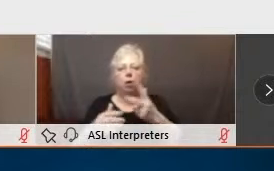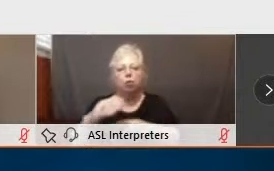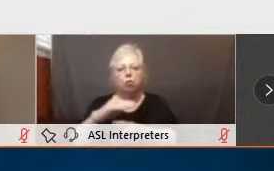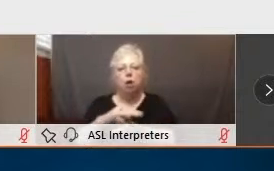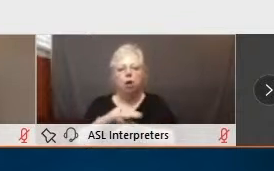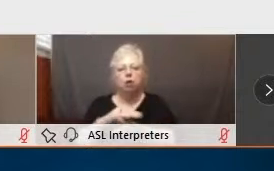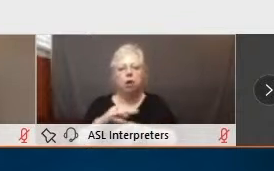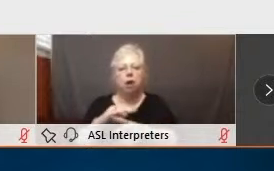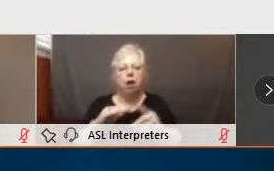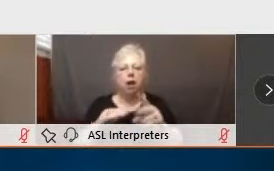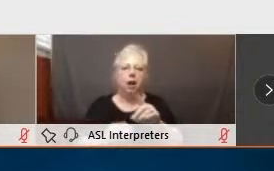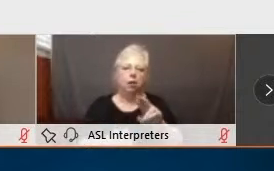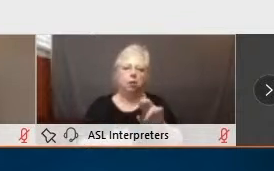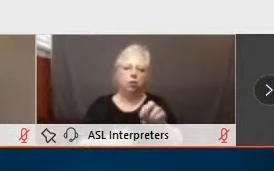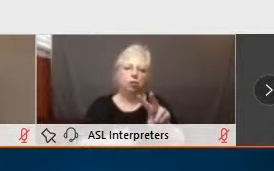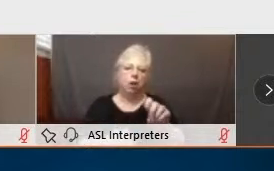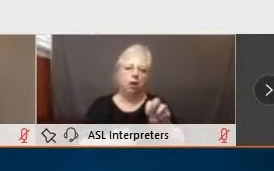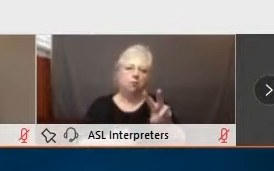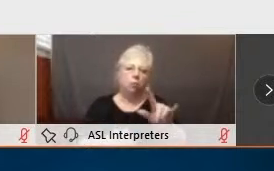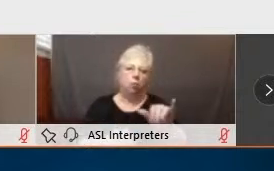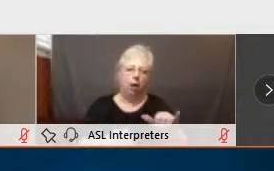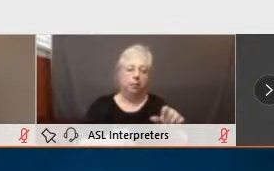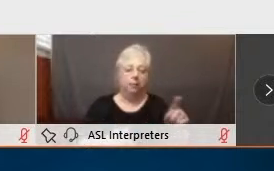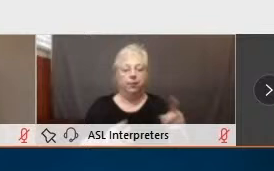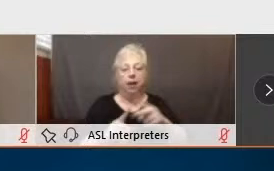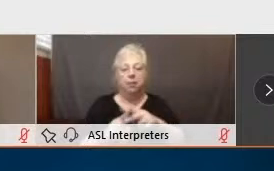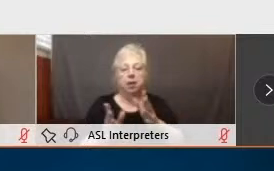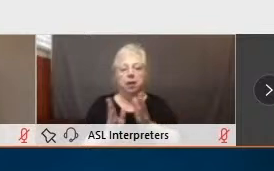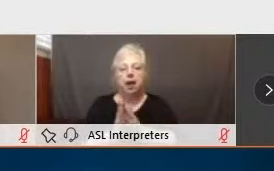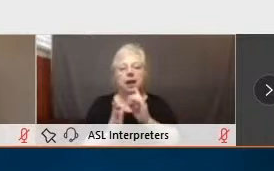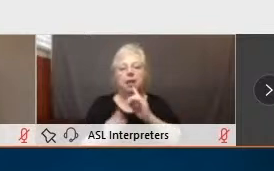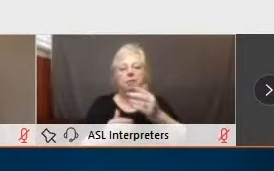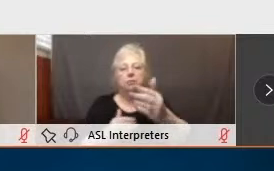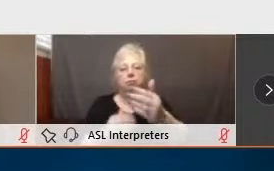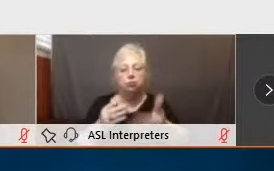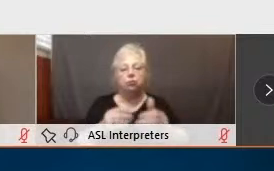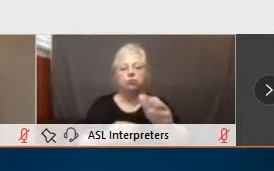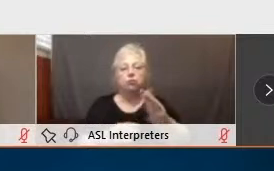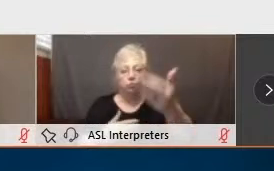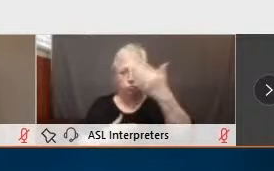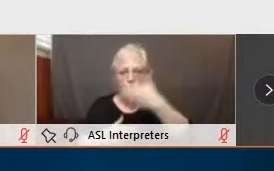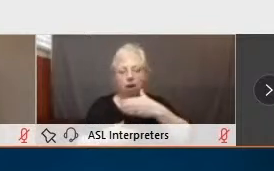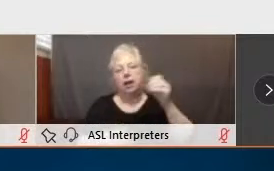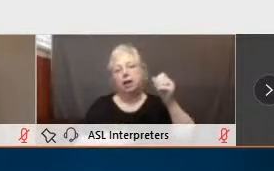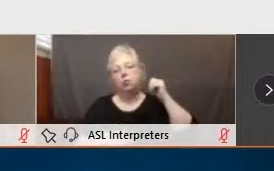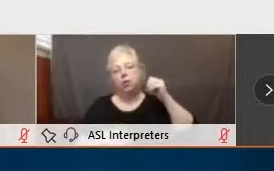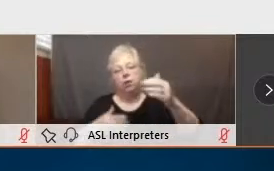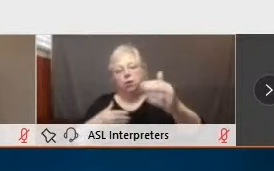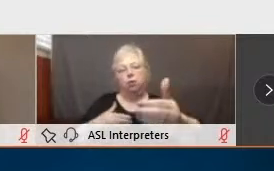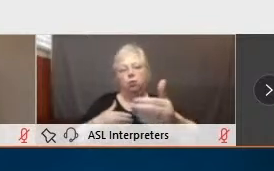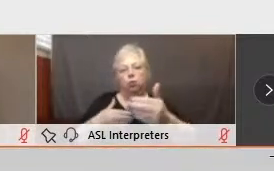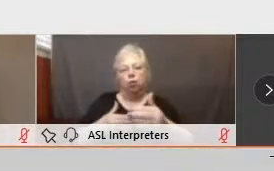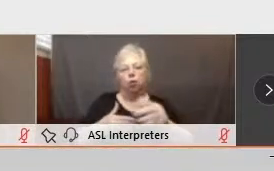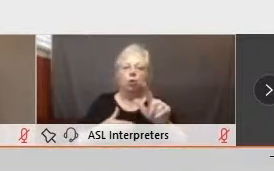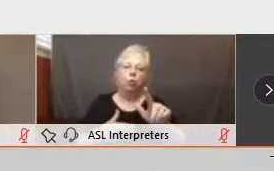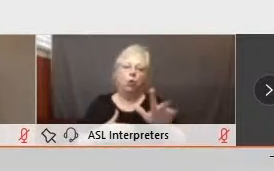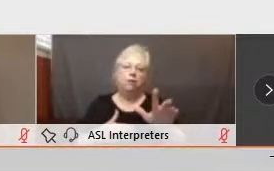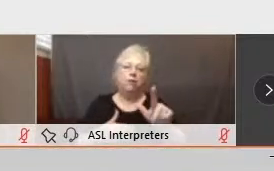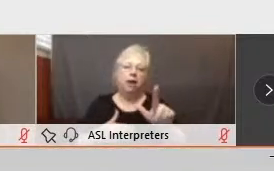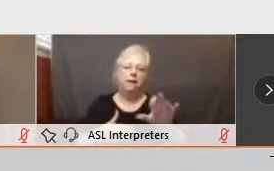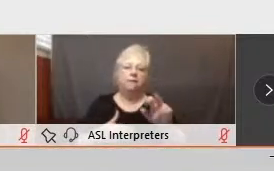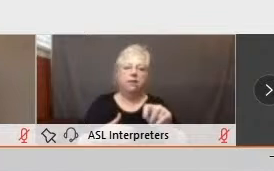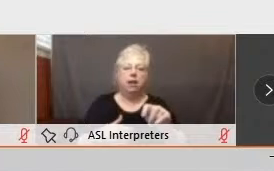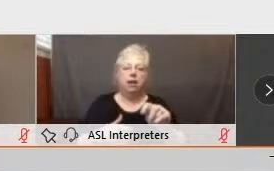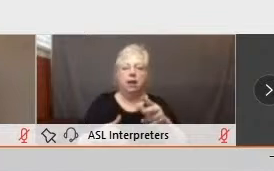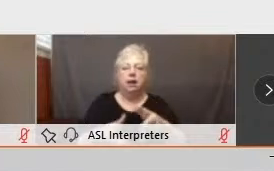this, the applicant requests a reduction in the front and rear yards from 25 feet each, which would leave no buildable